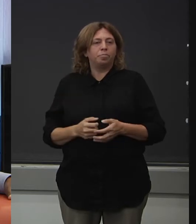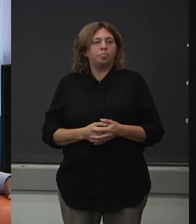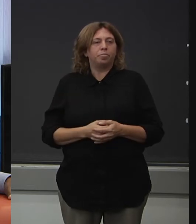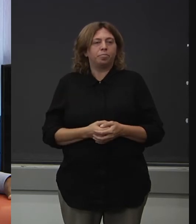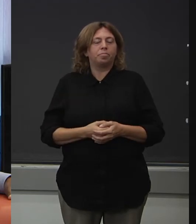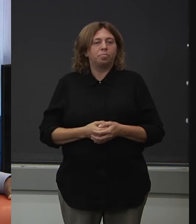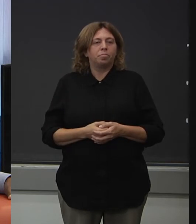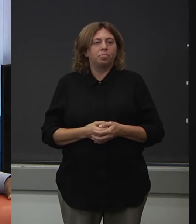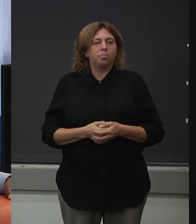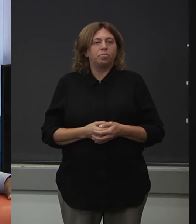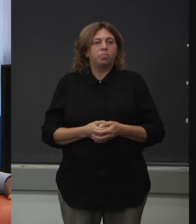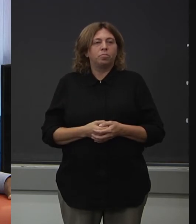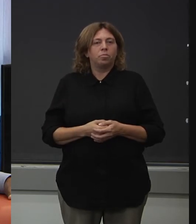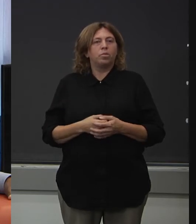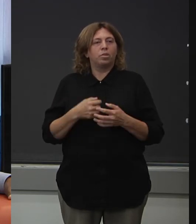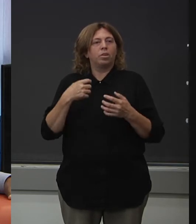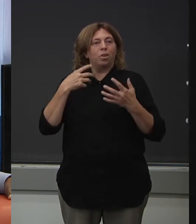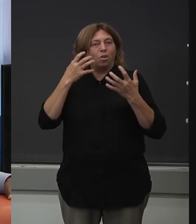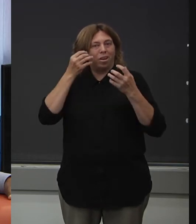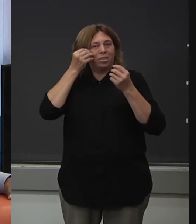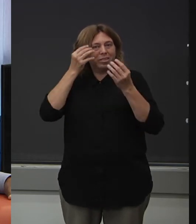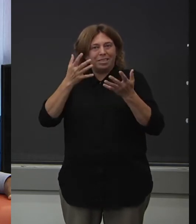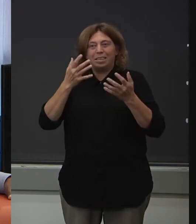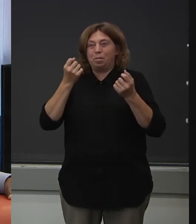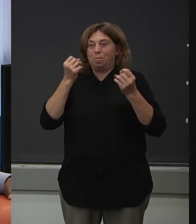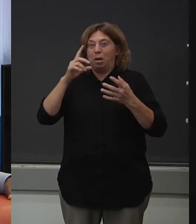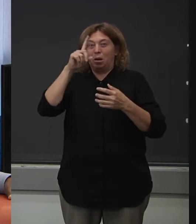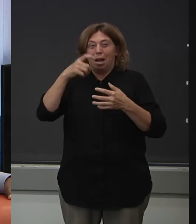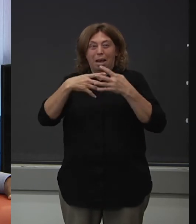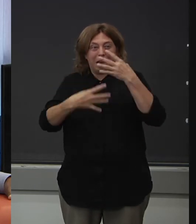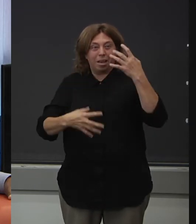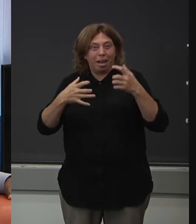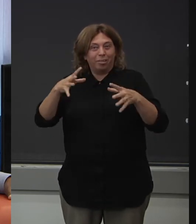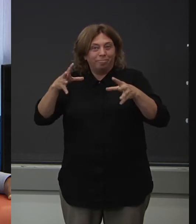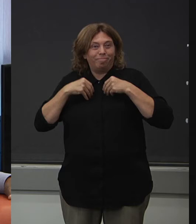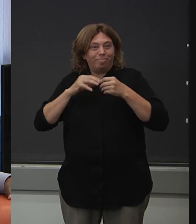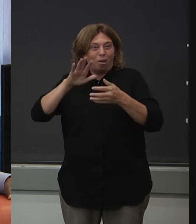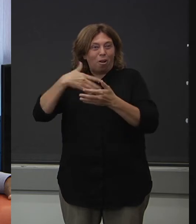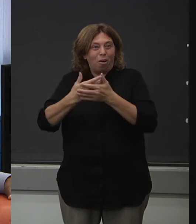many questions as possible, and we want to focus primarily on